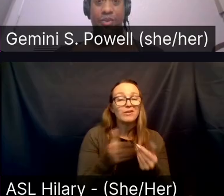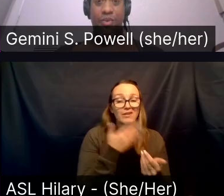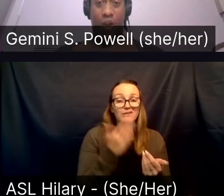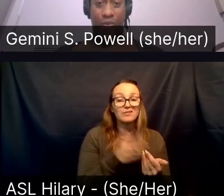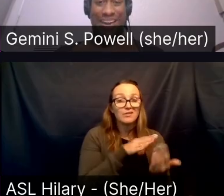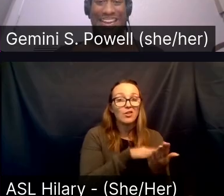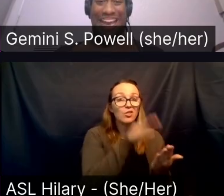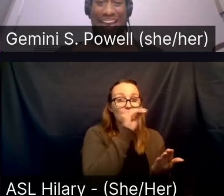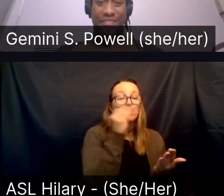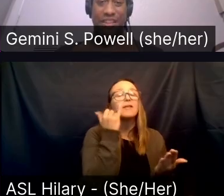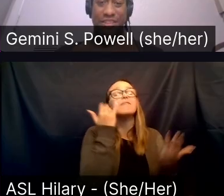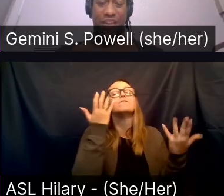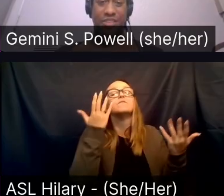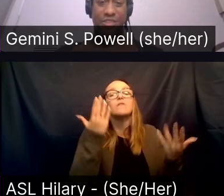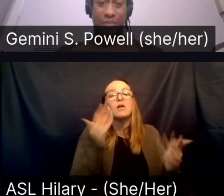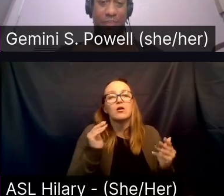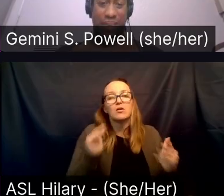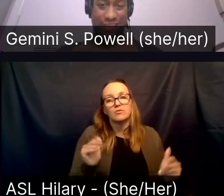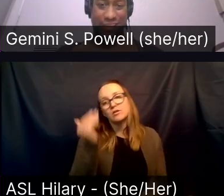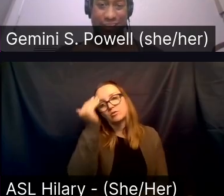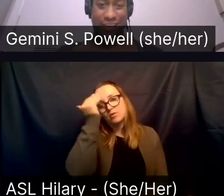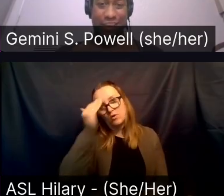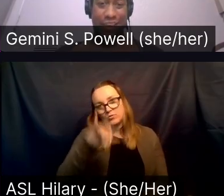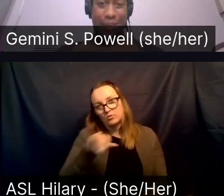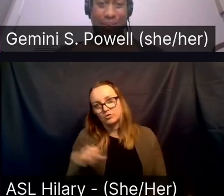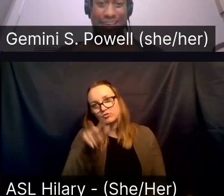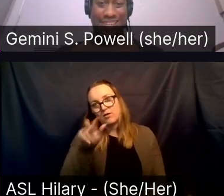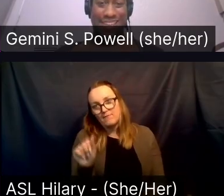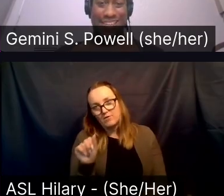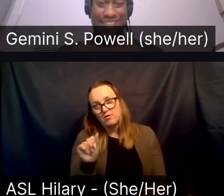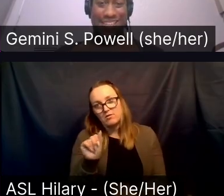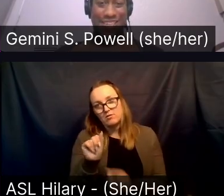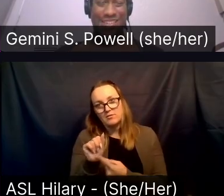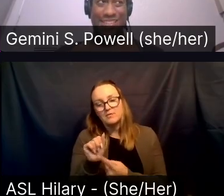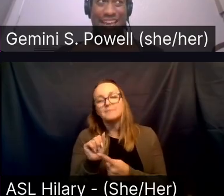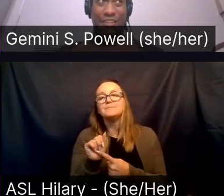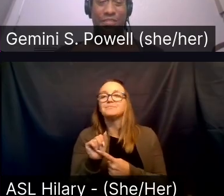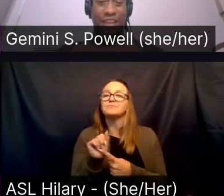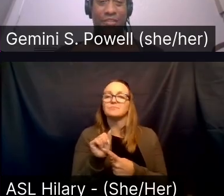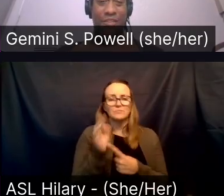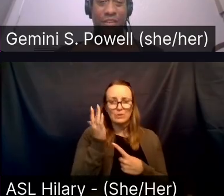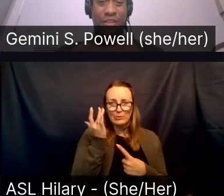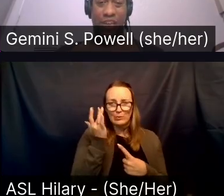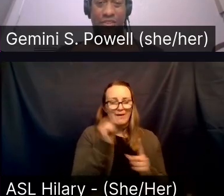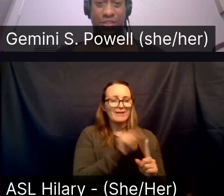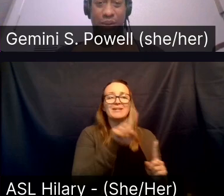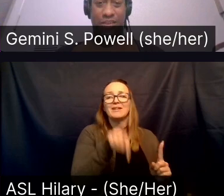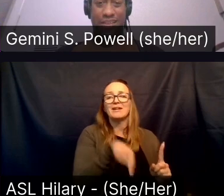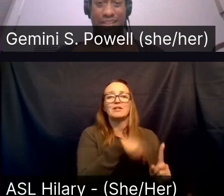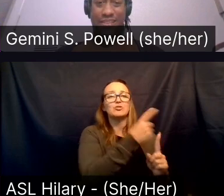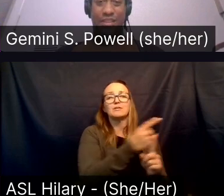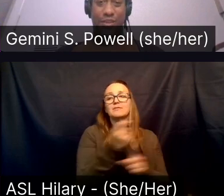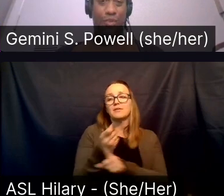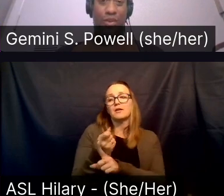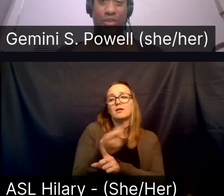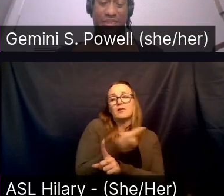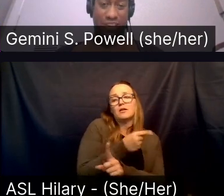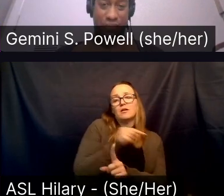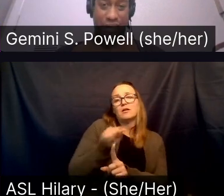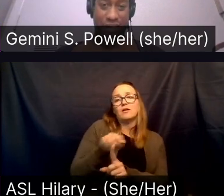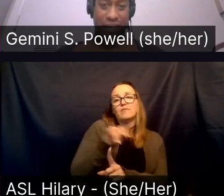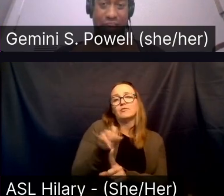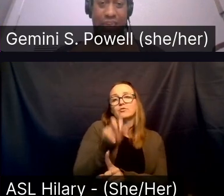learn if you already have the JavaScript basis, because it's just a flavor of JavaScript that is a little